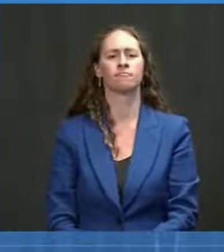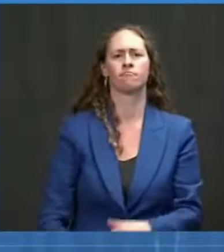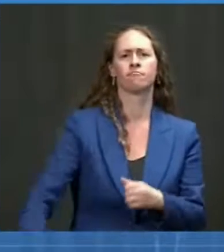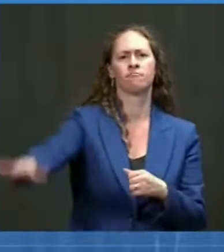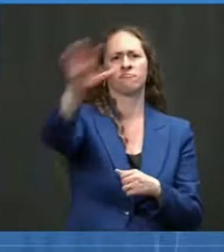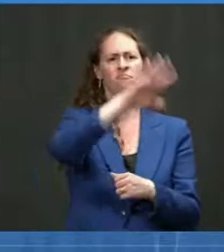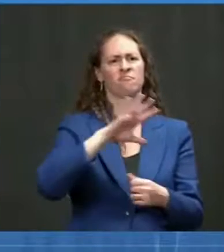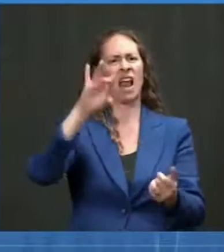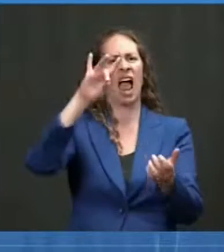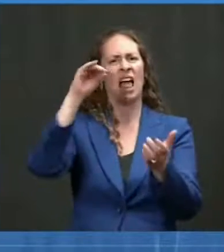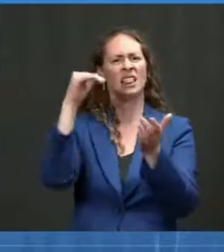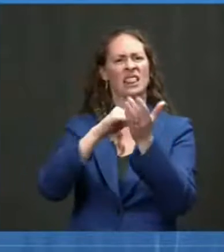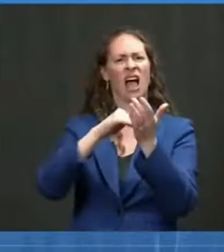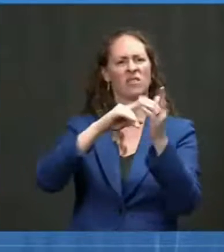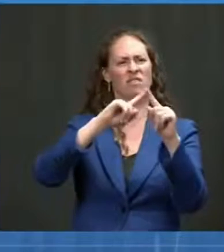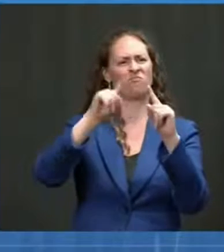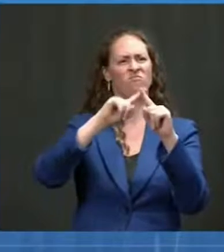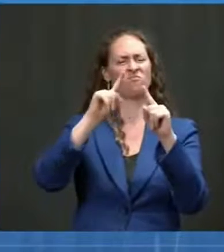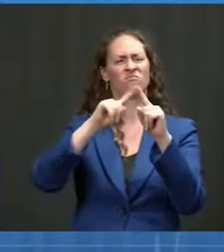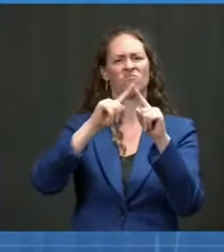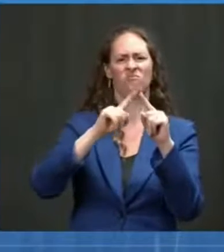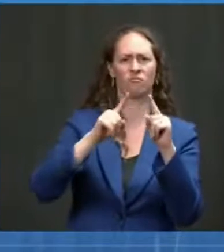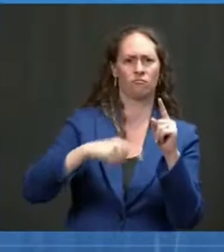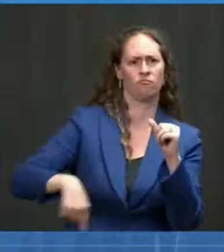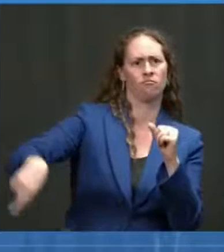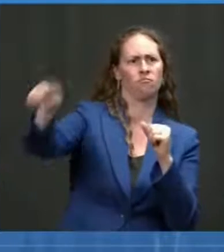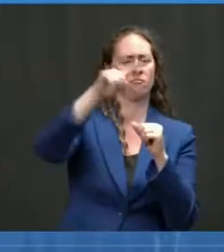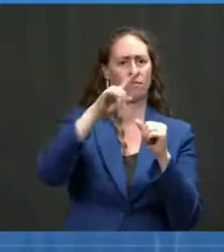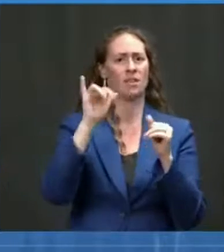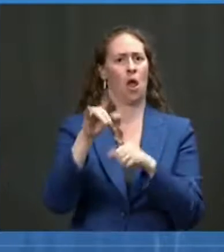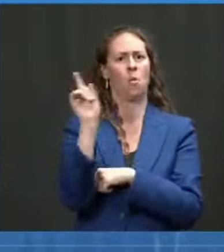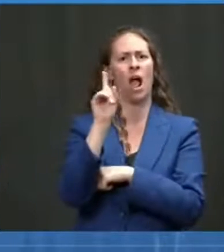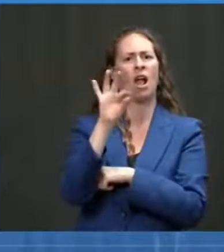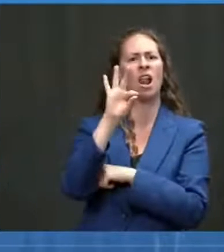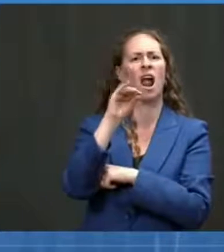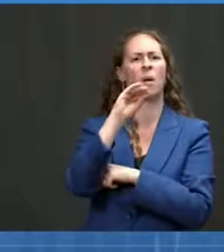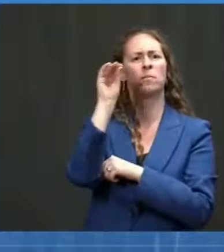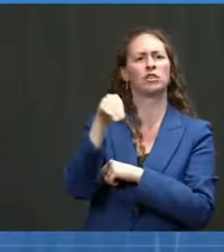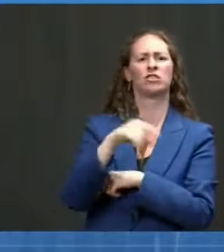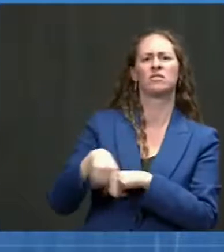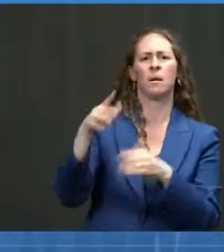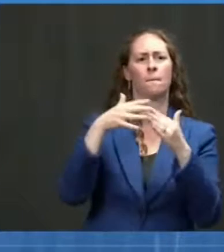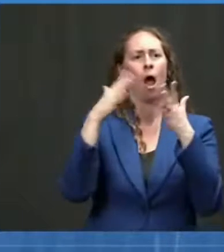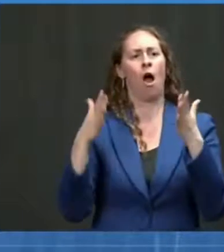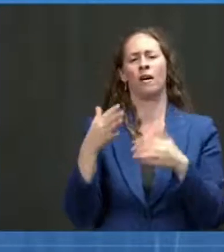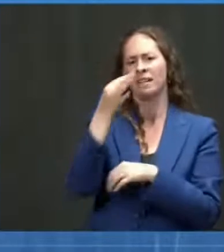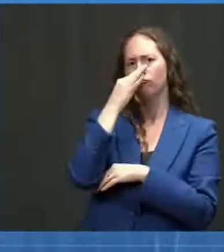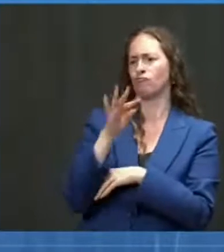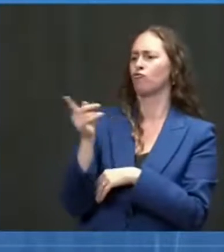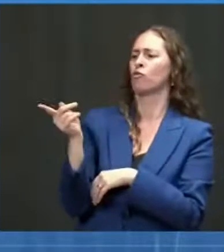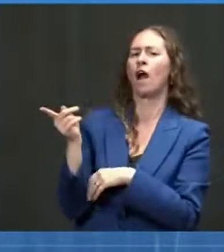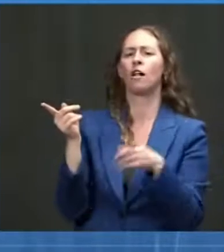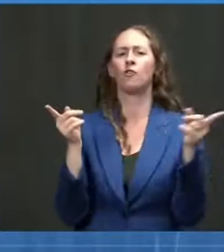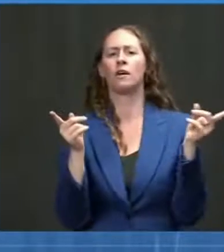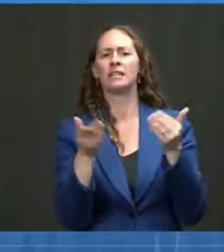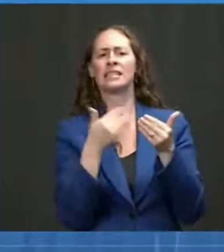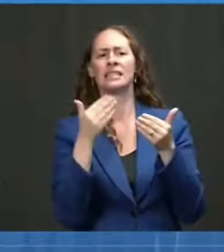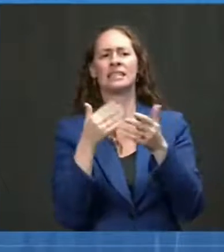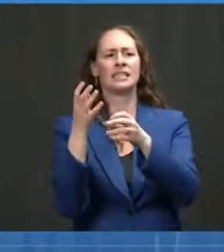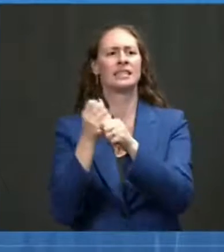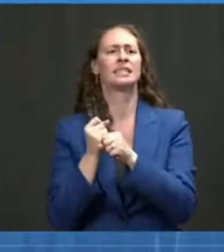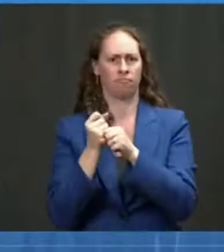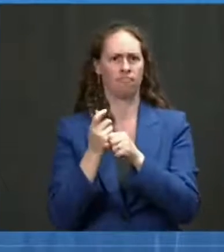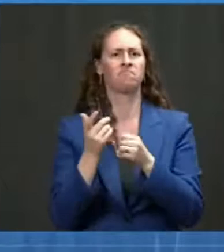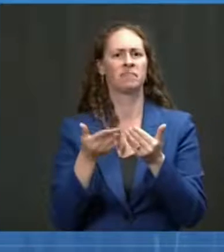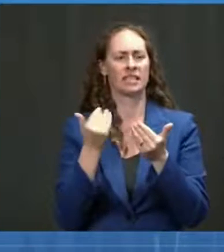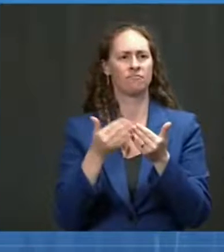mentioned, 90% of Americans live within 5 miles of a site. The booster will be administered